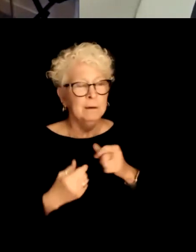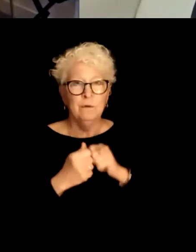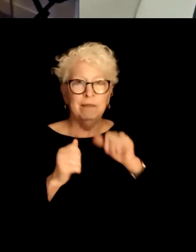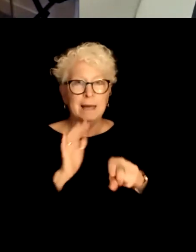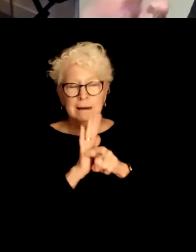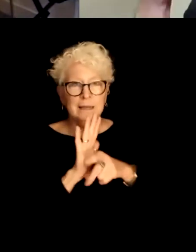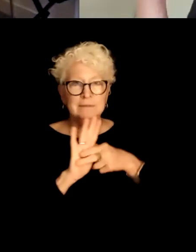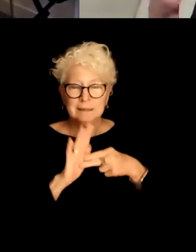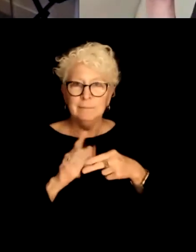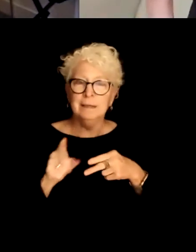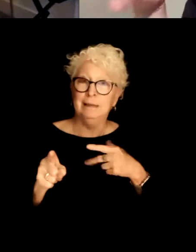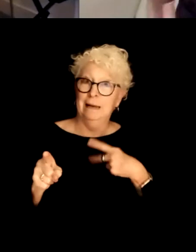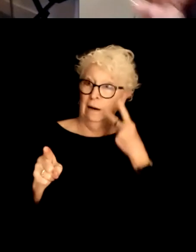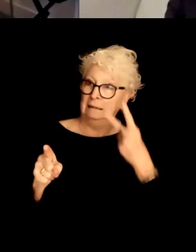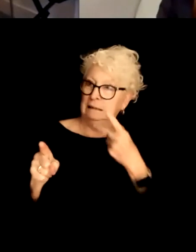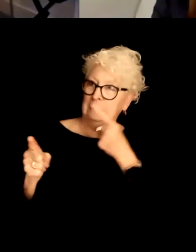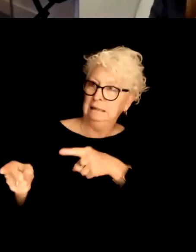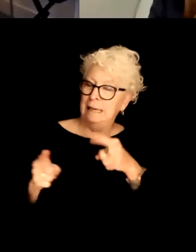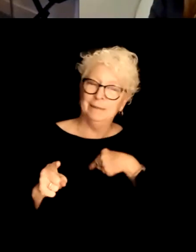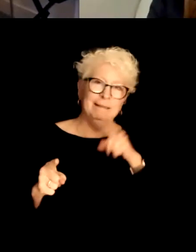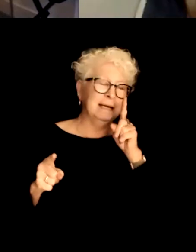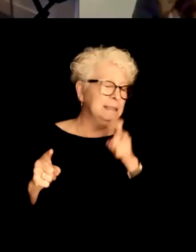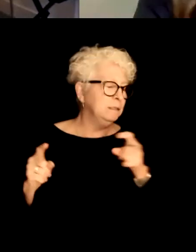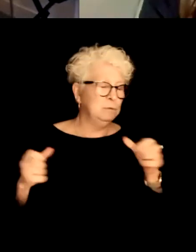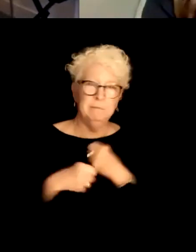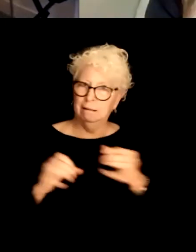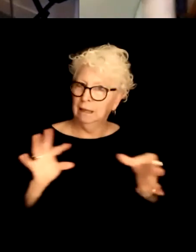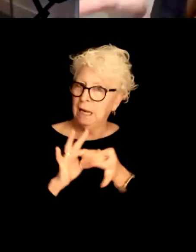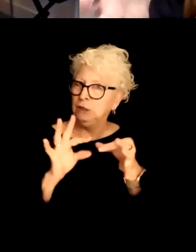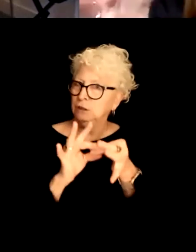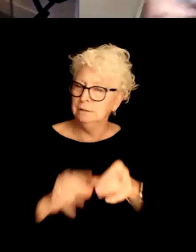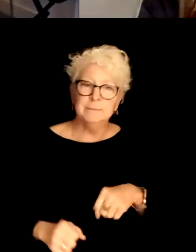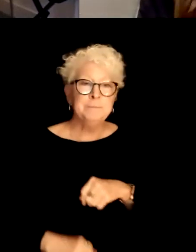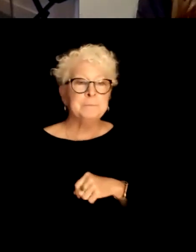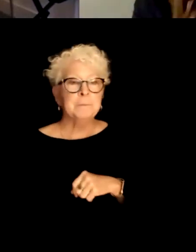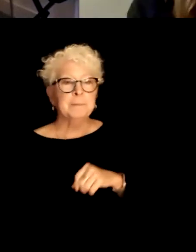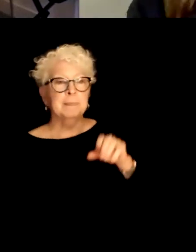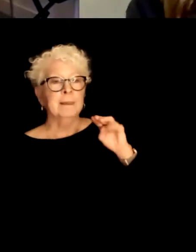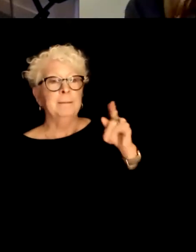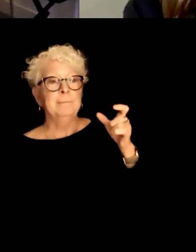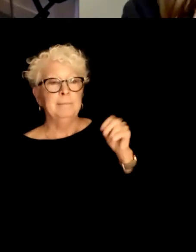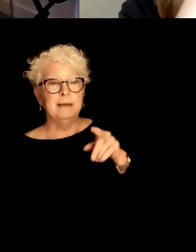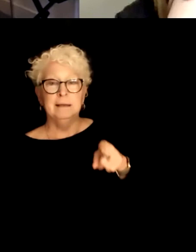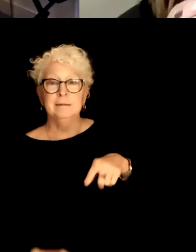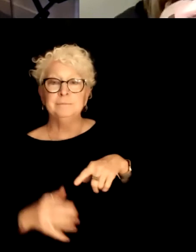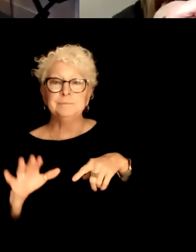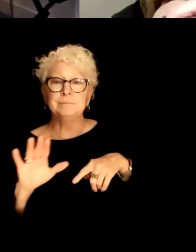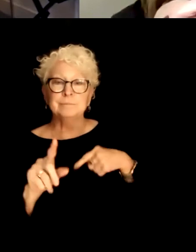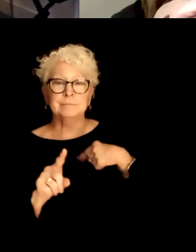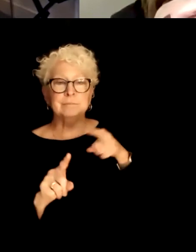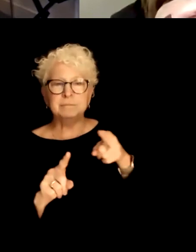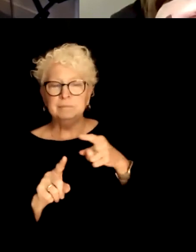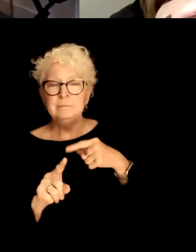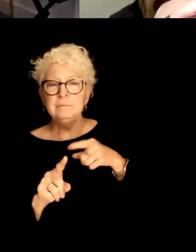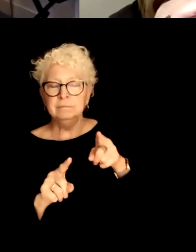But our biggest I'm glad you went back to. Oh, sorry. I was going to say that I'm glad you went back to doctors. Is that like